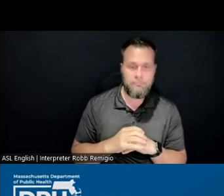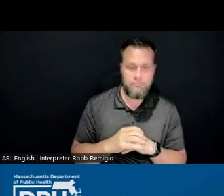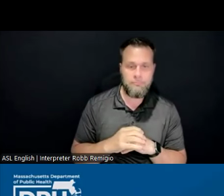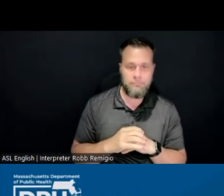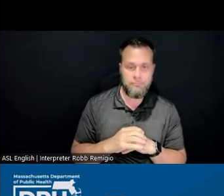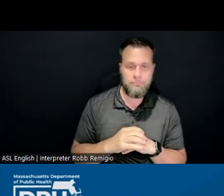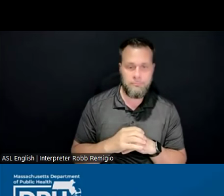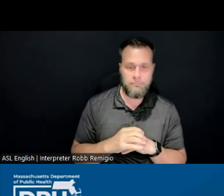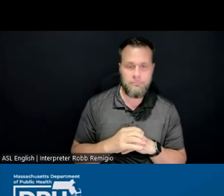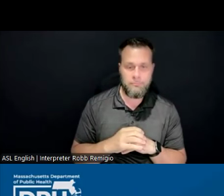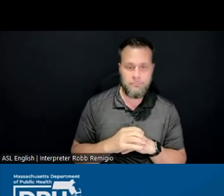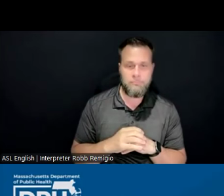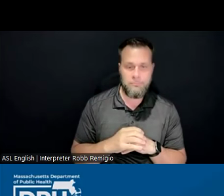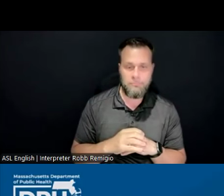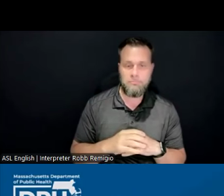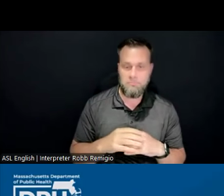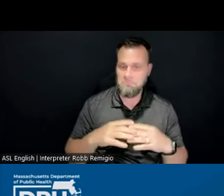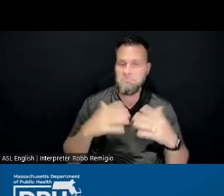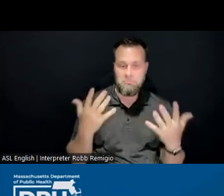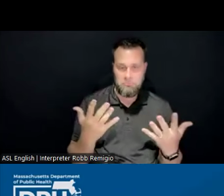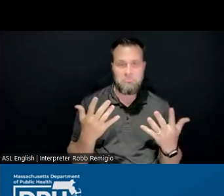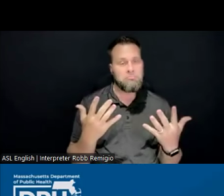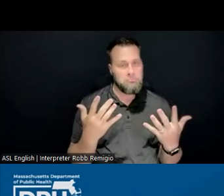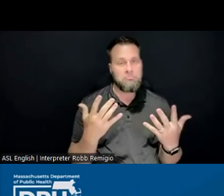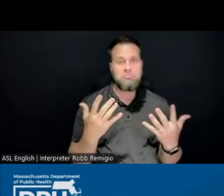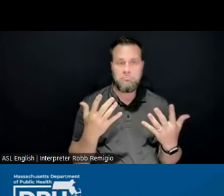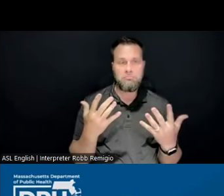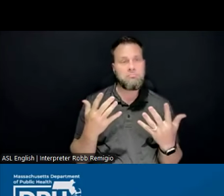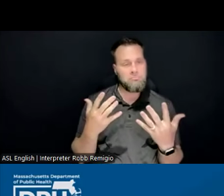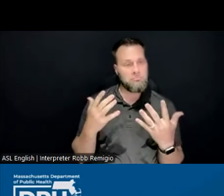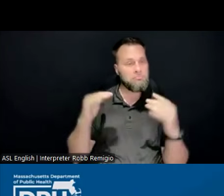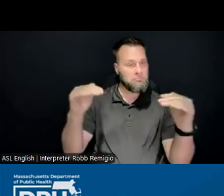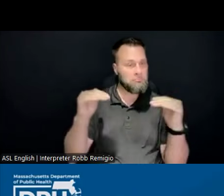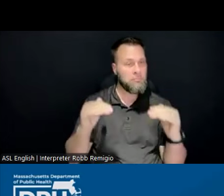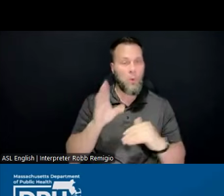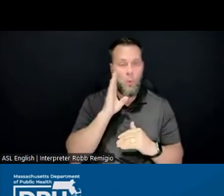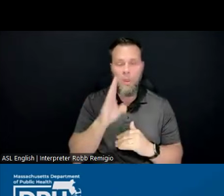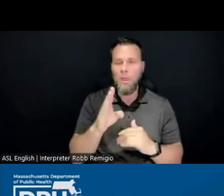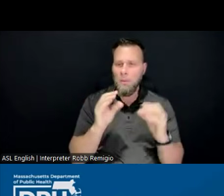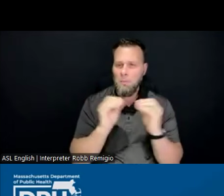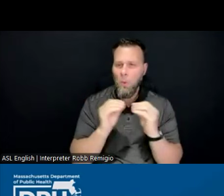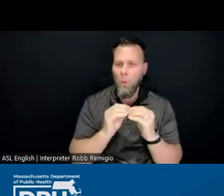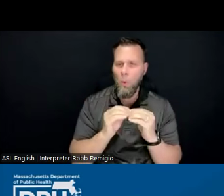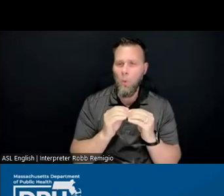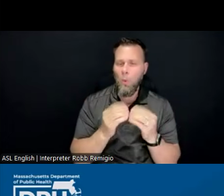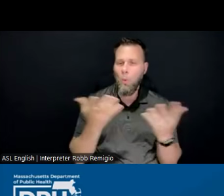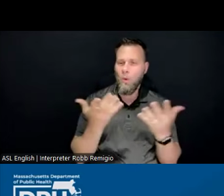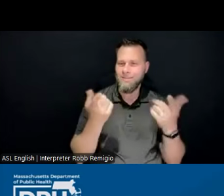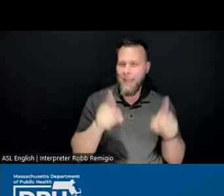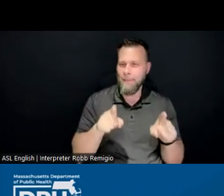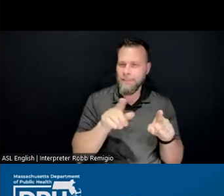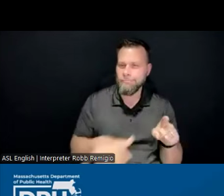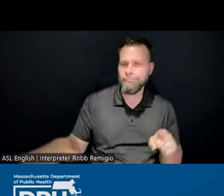a way to connect more deeply with some of the specific qualitative work that's been happening